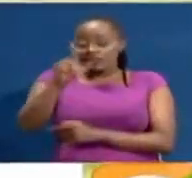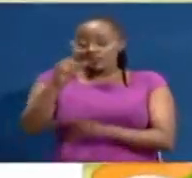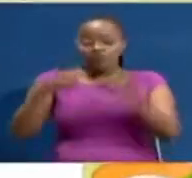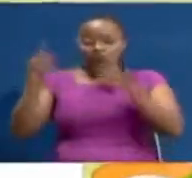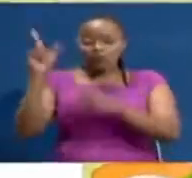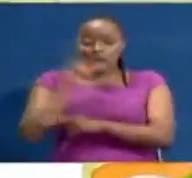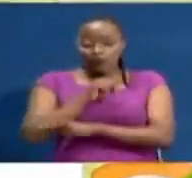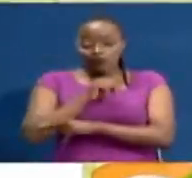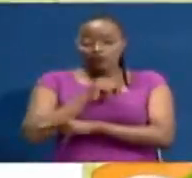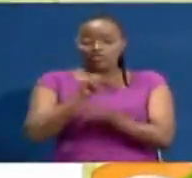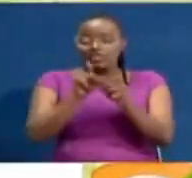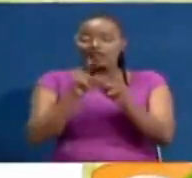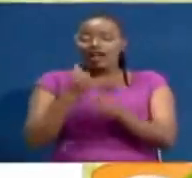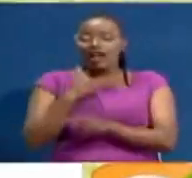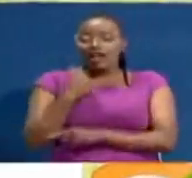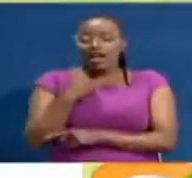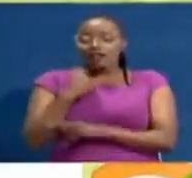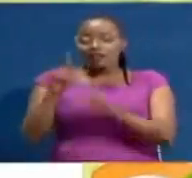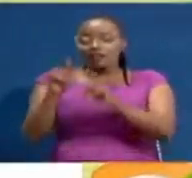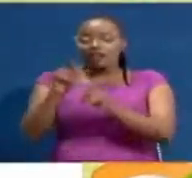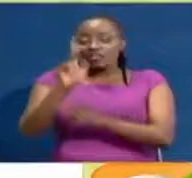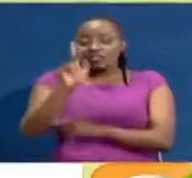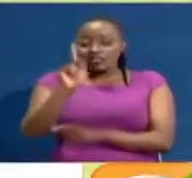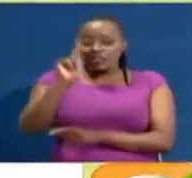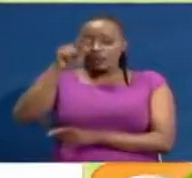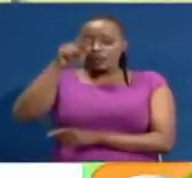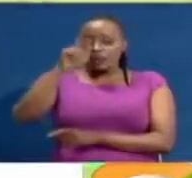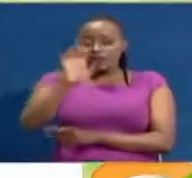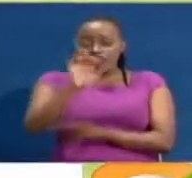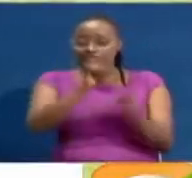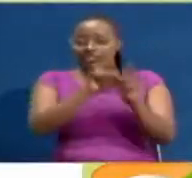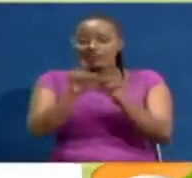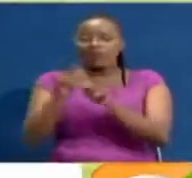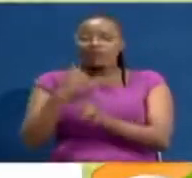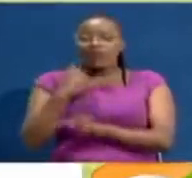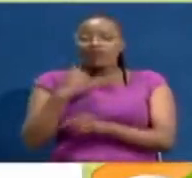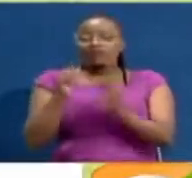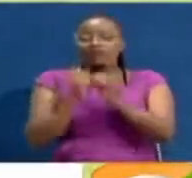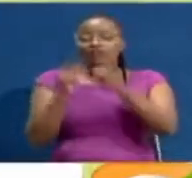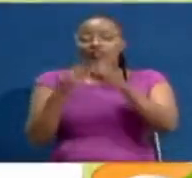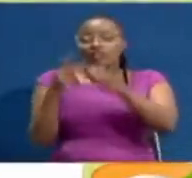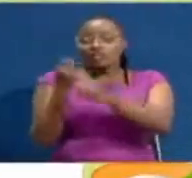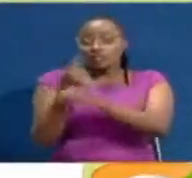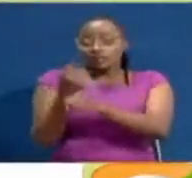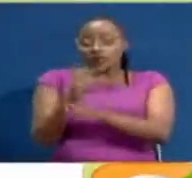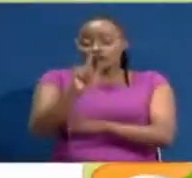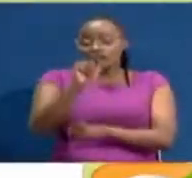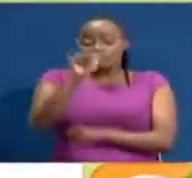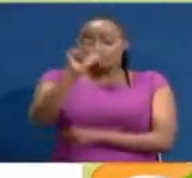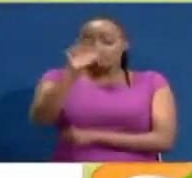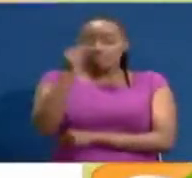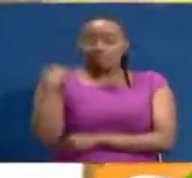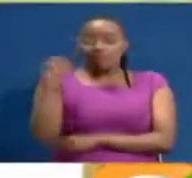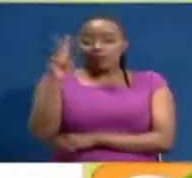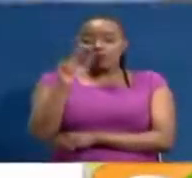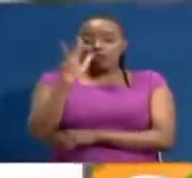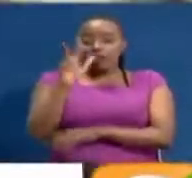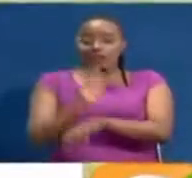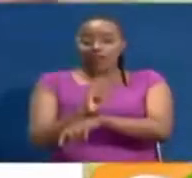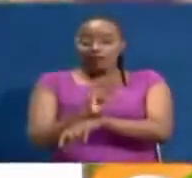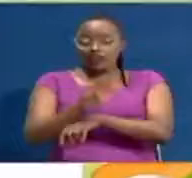won the race in a tight tussle for the tape. He won in 30 minutes and 17 seconds, with Titus Kipruto second in